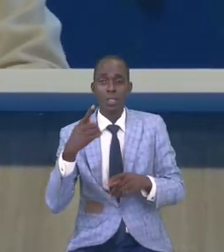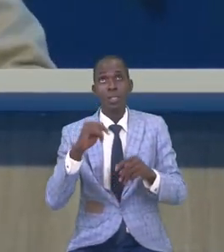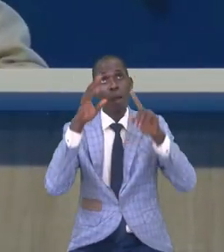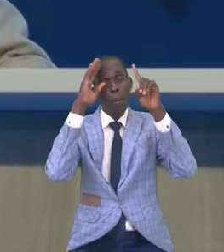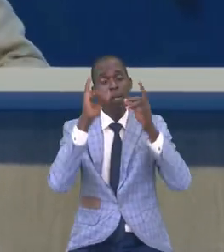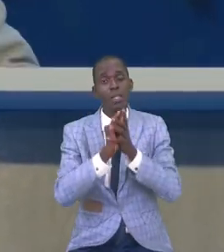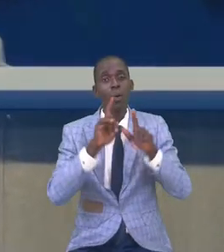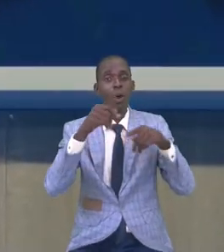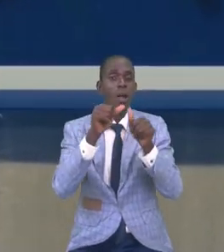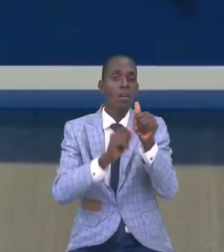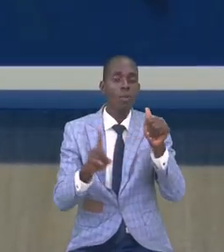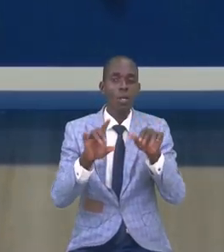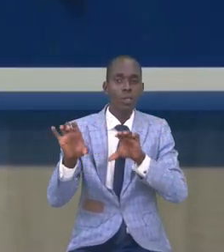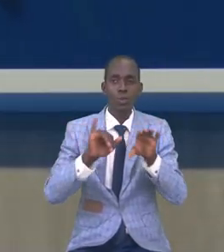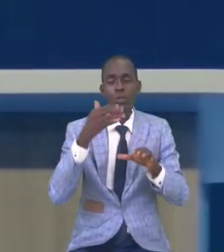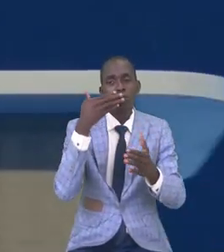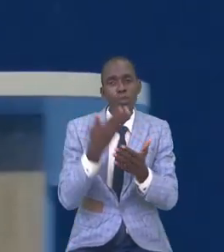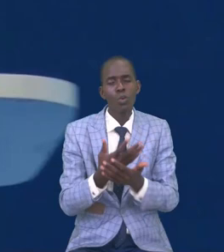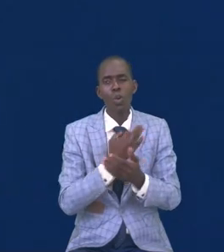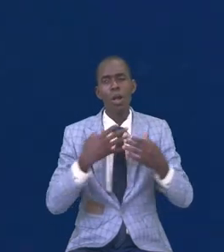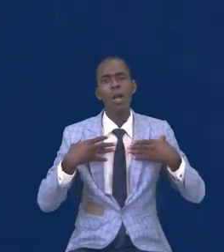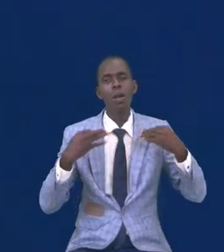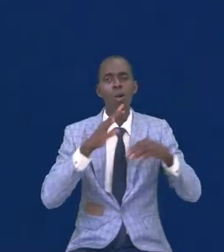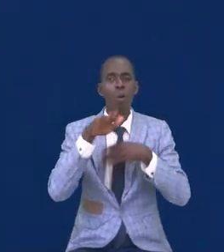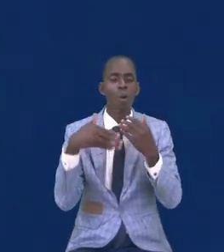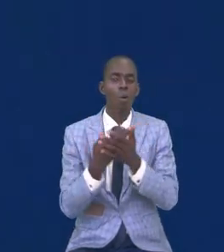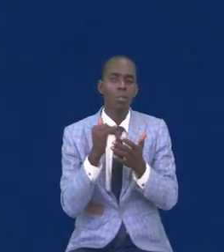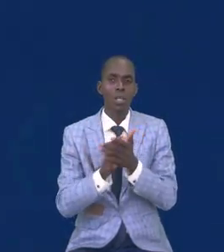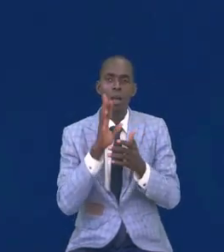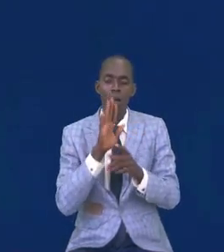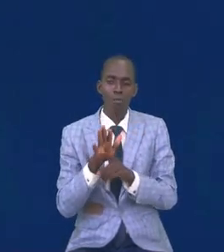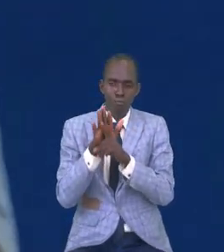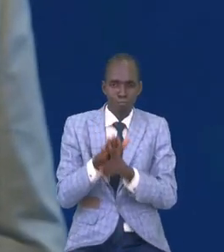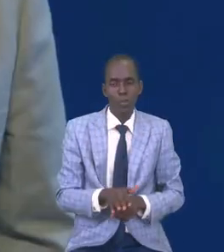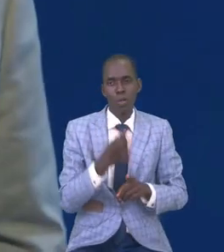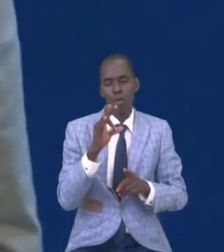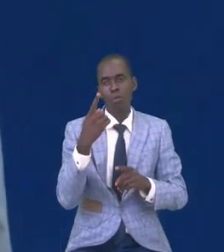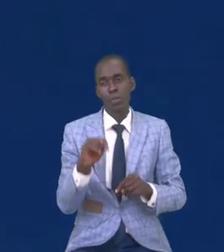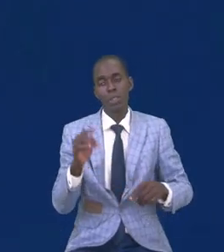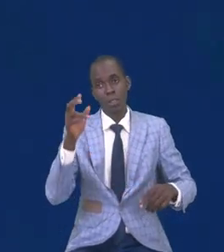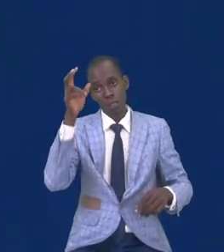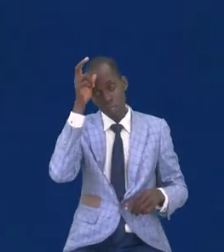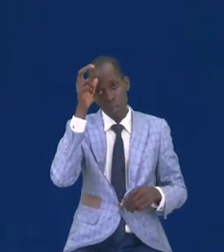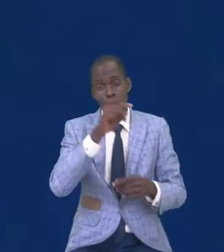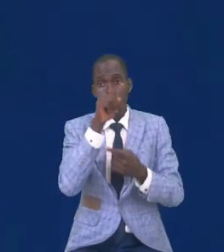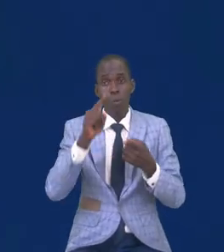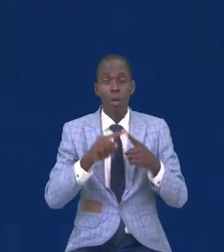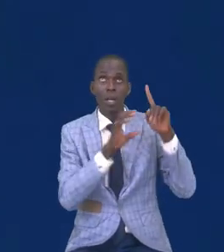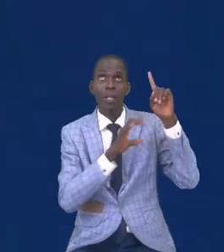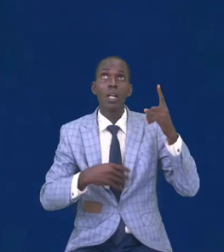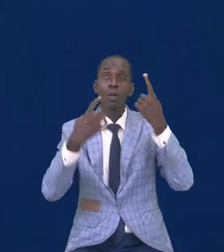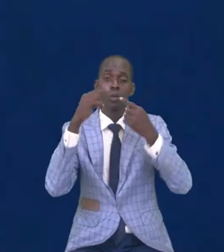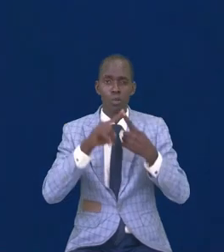and healing all that were oppressed of the devil, when he comes to you and he knocks at your